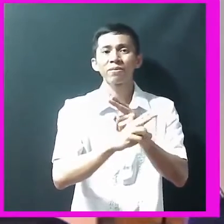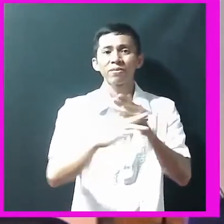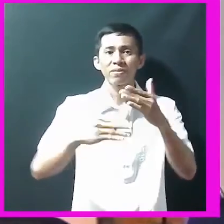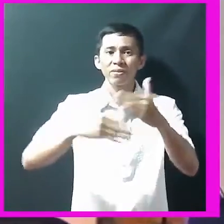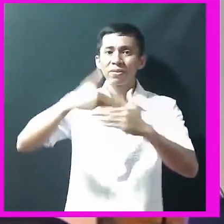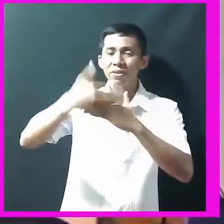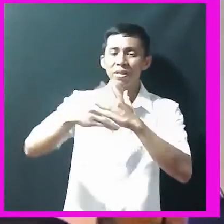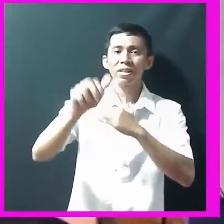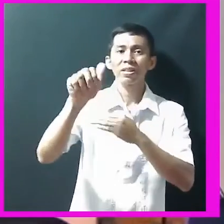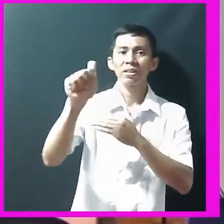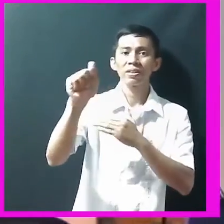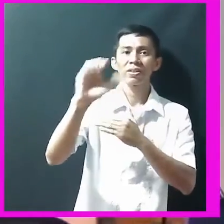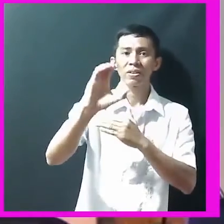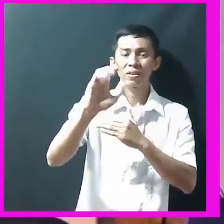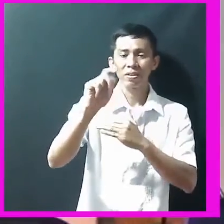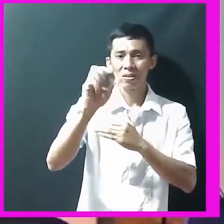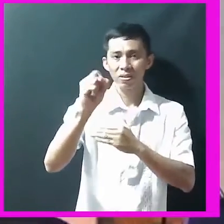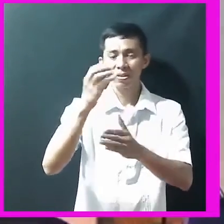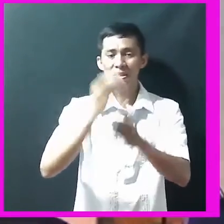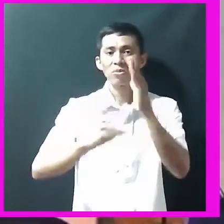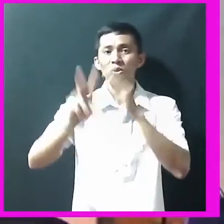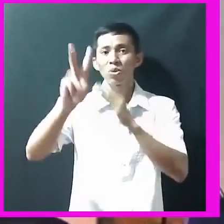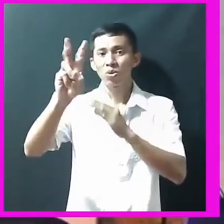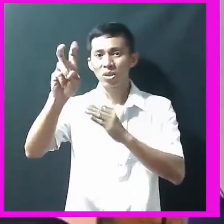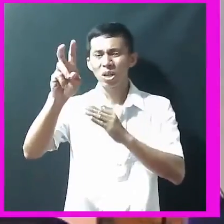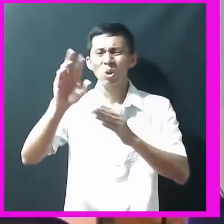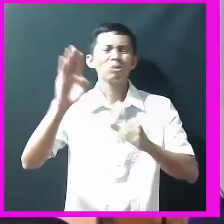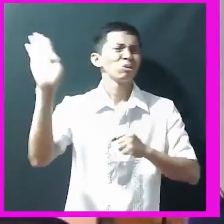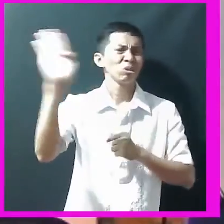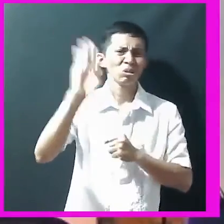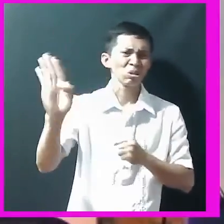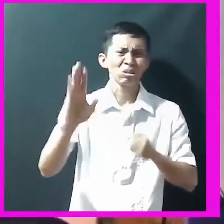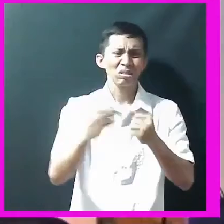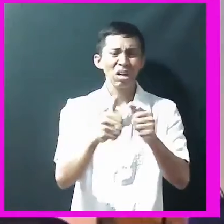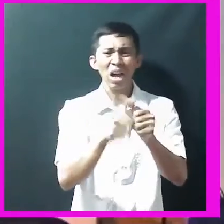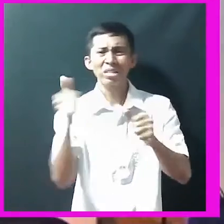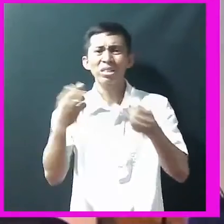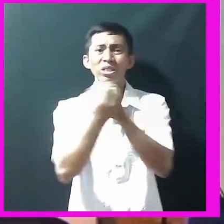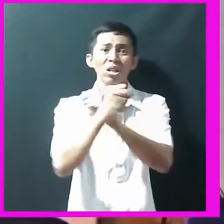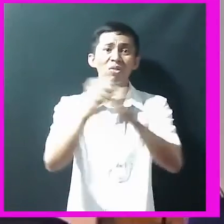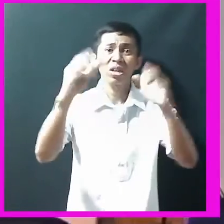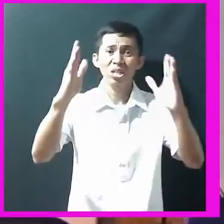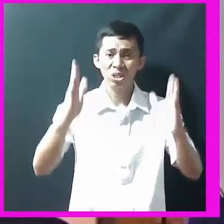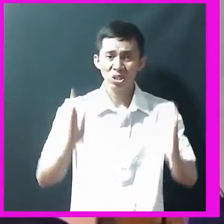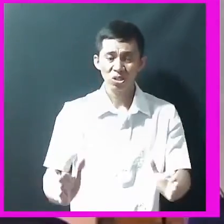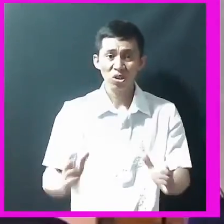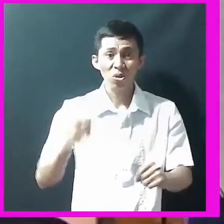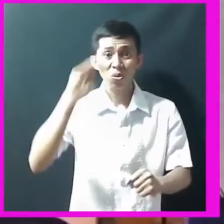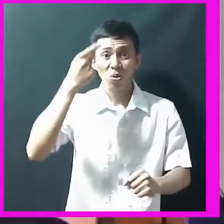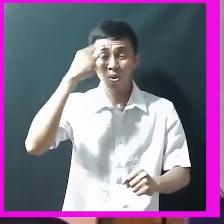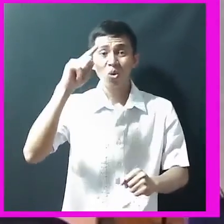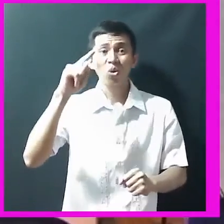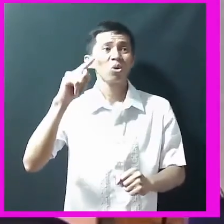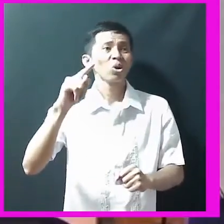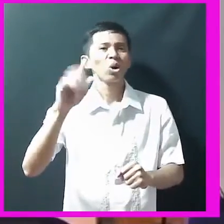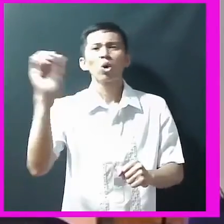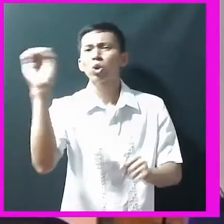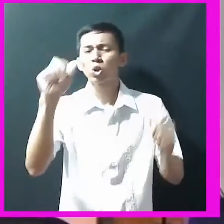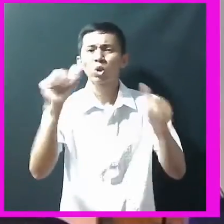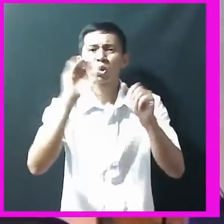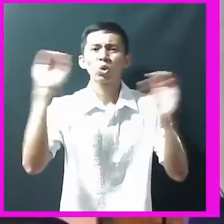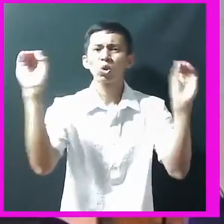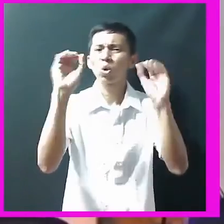Acts 4, verse number 12. Neither is there any salvation in any other, for there is no other